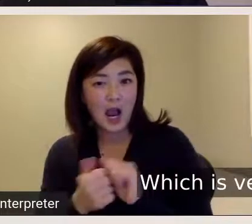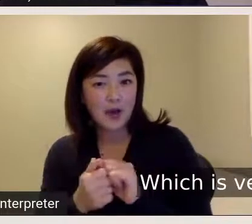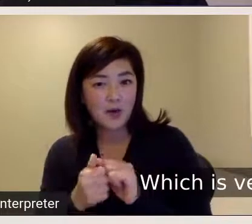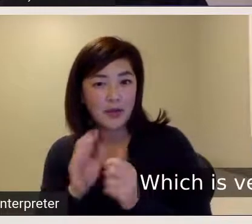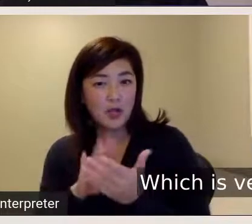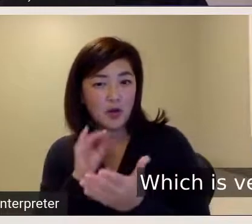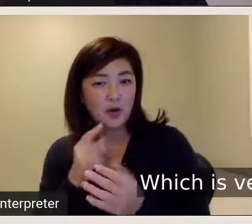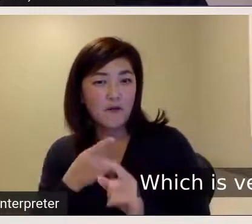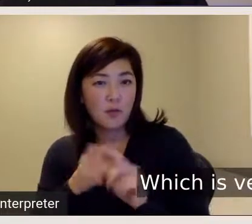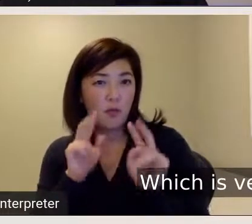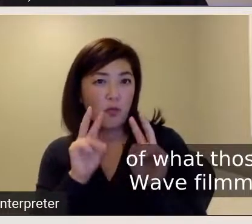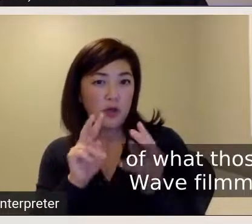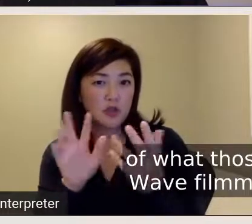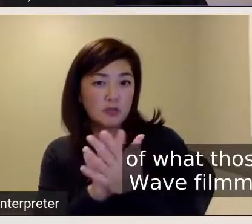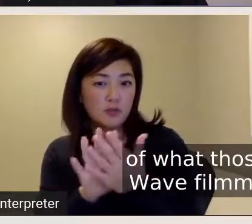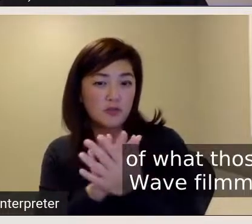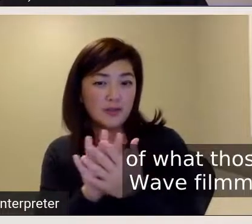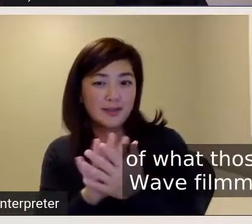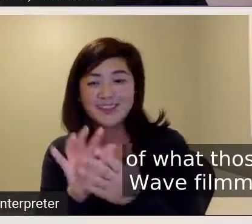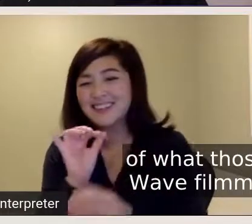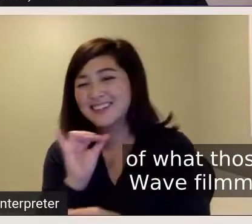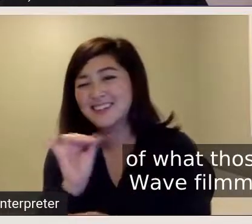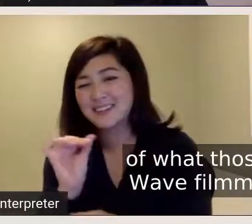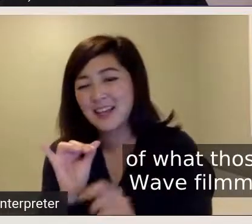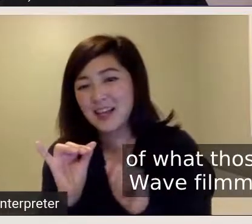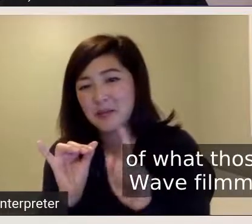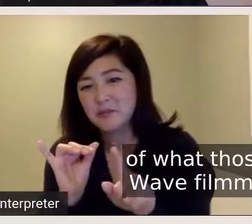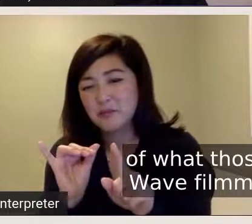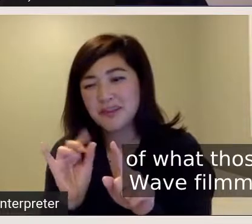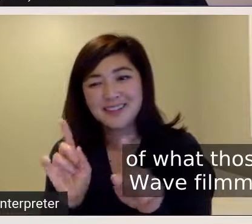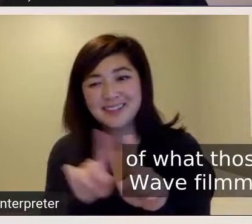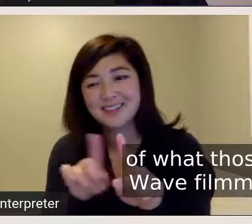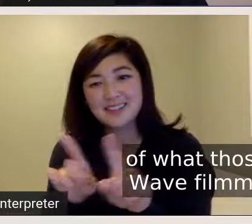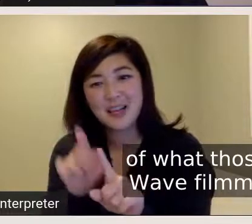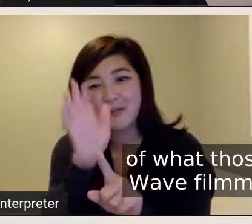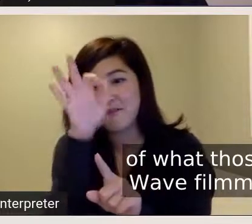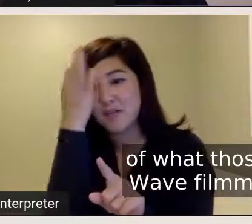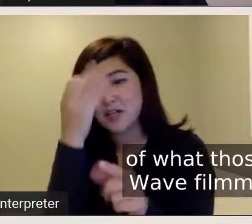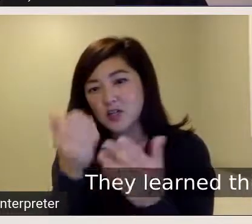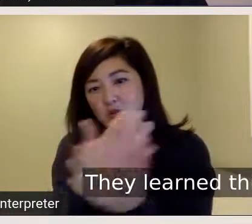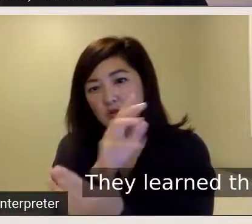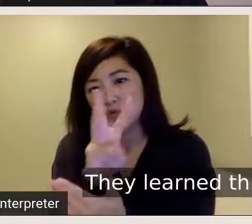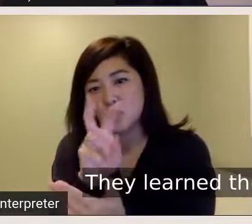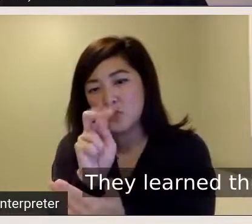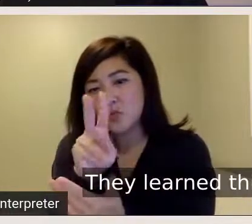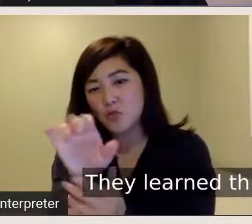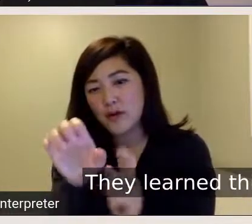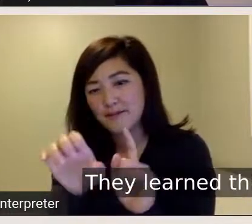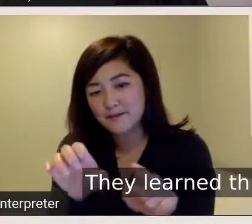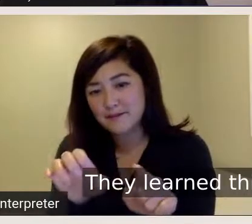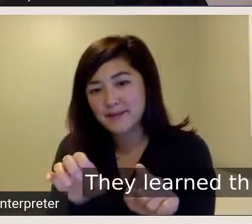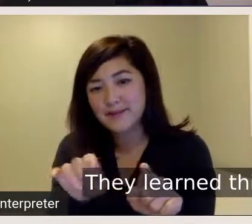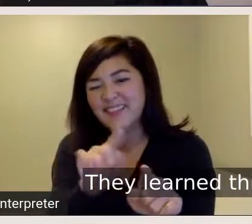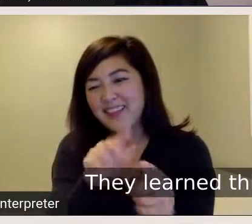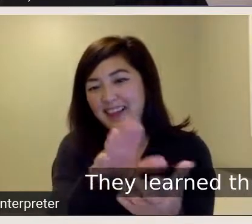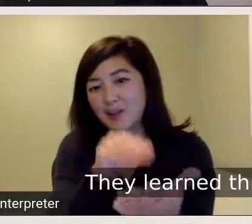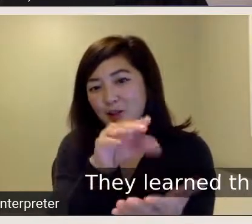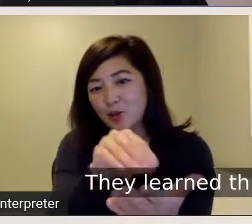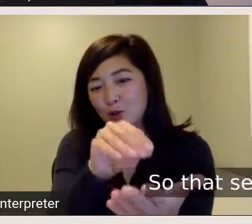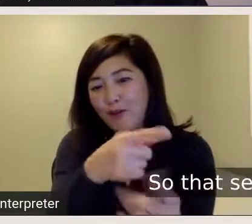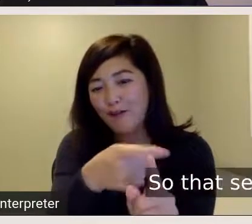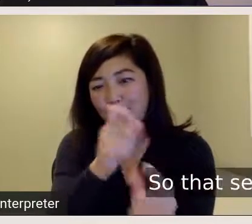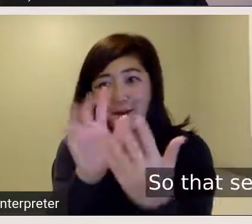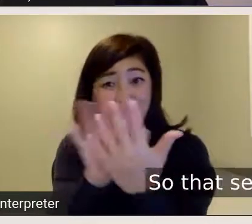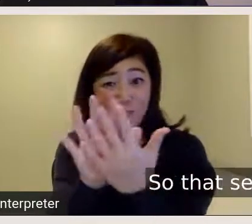which is very similar to what those French New Wave filmmakers told us. They learned things from